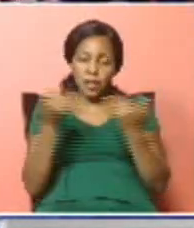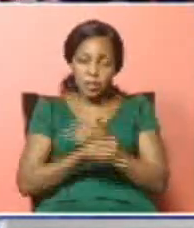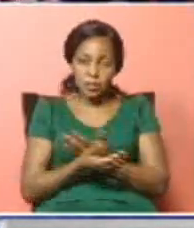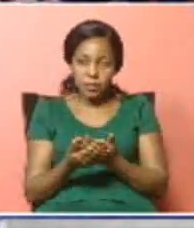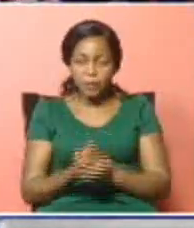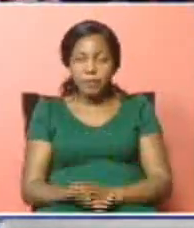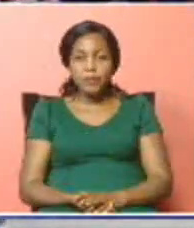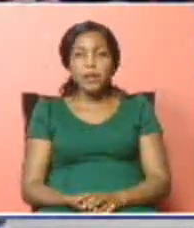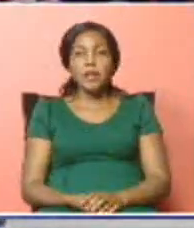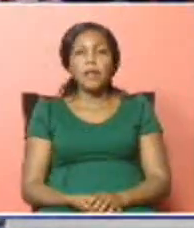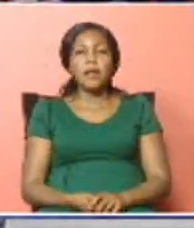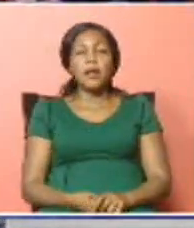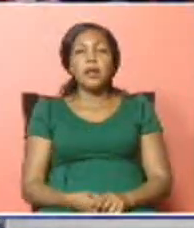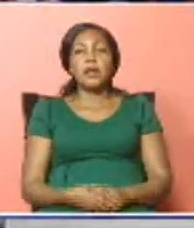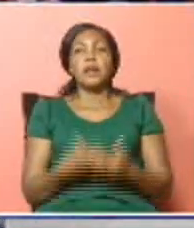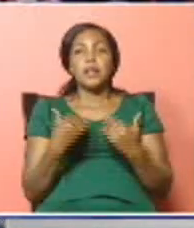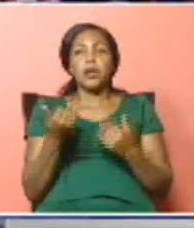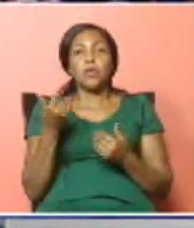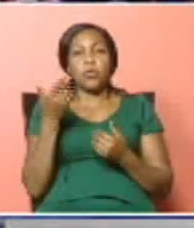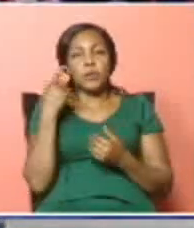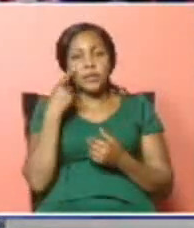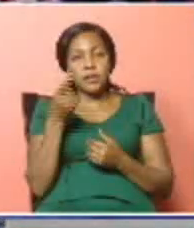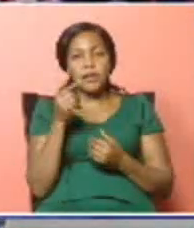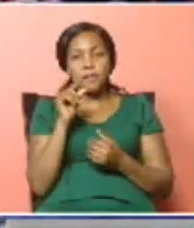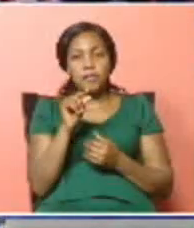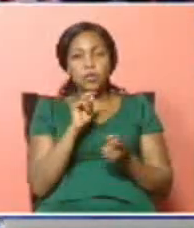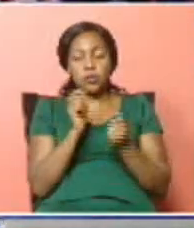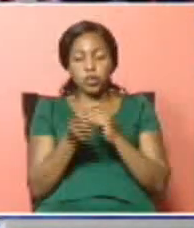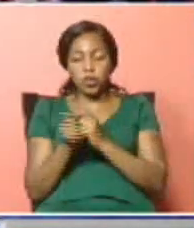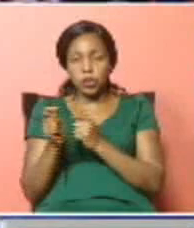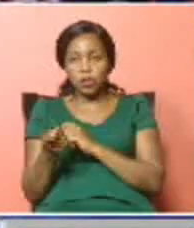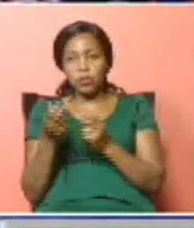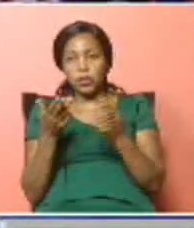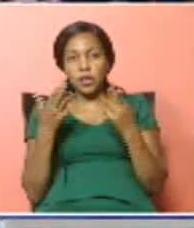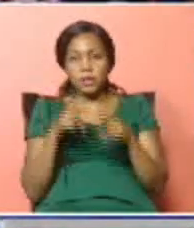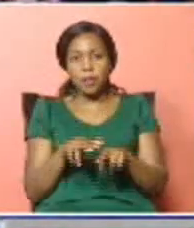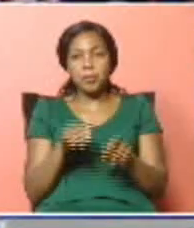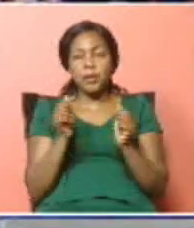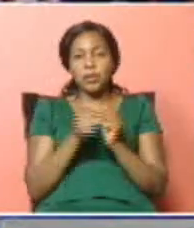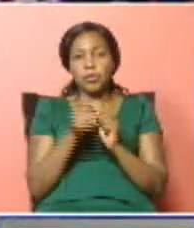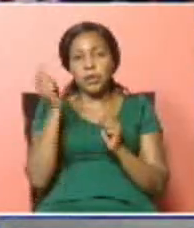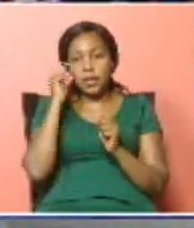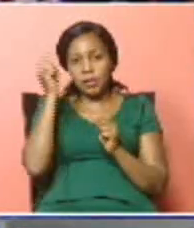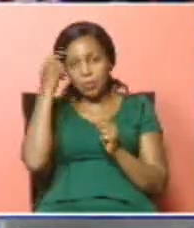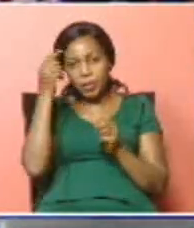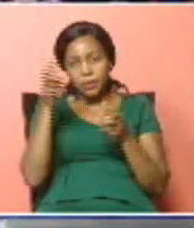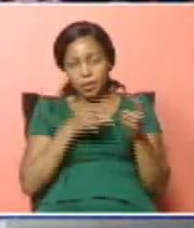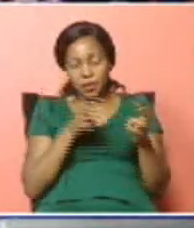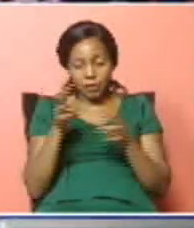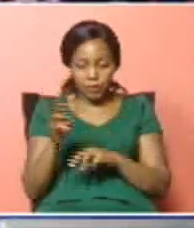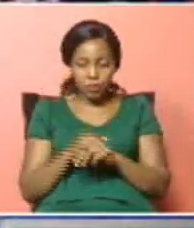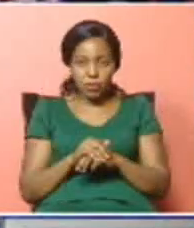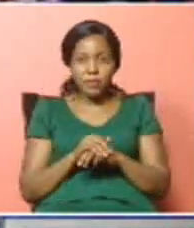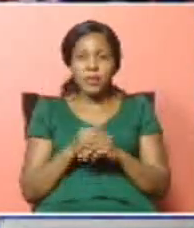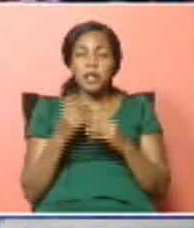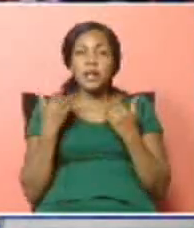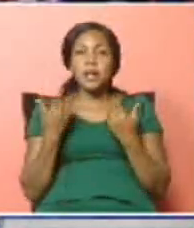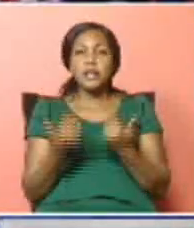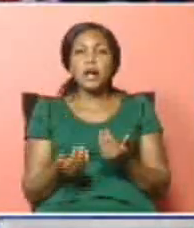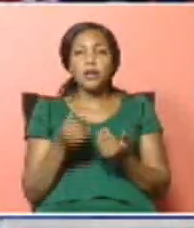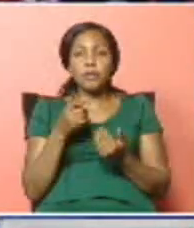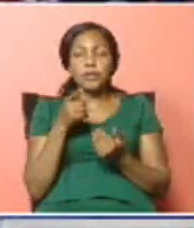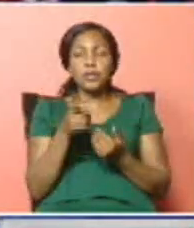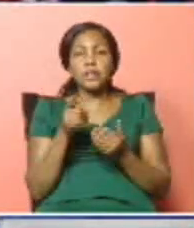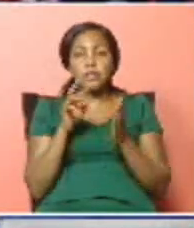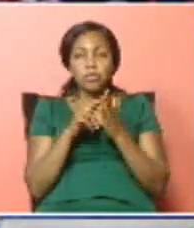Flavia. Yes. Of course, there's a few changes that have happened with the government interventions, but I think this conversation of the report you said started